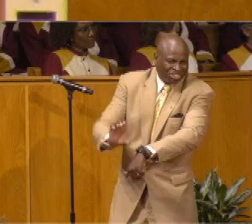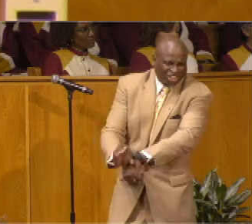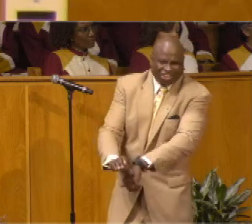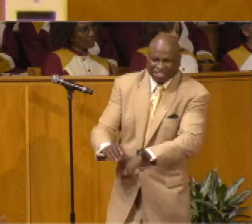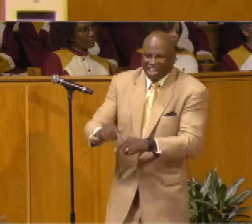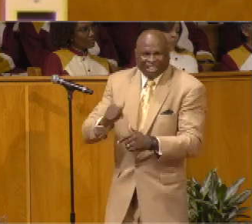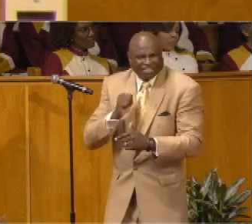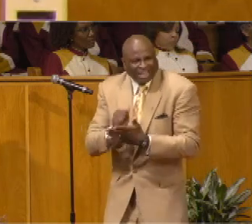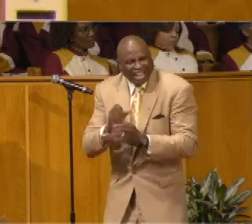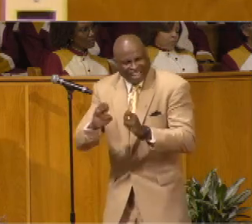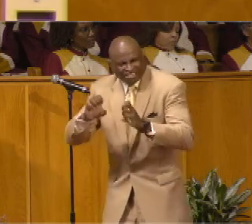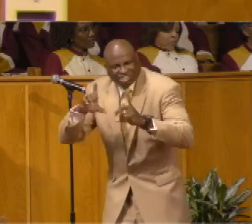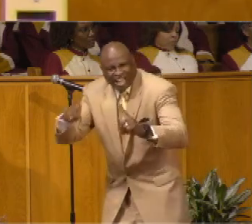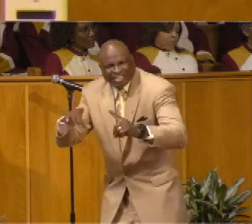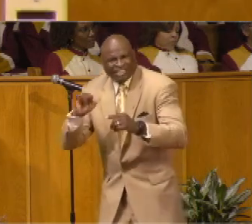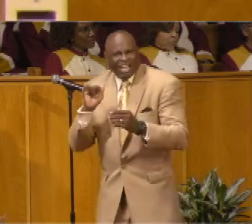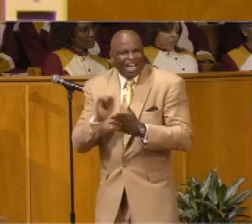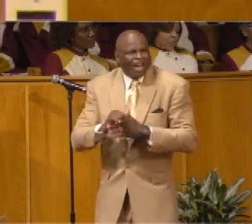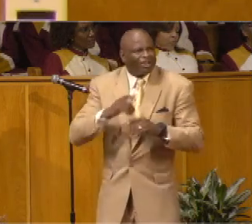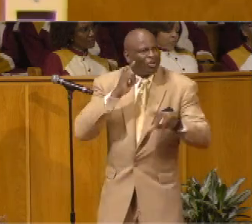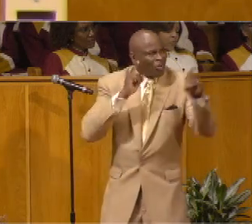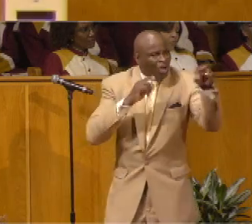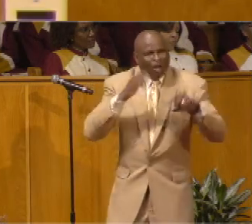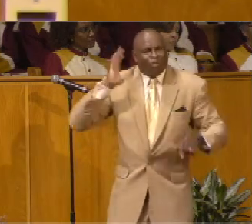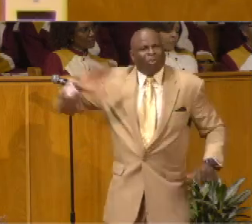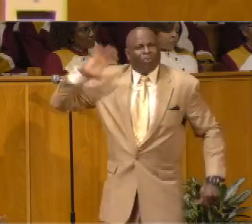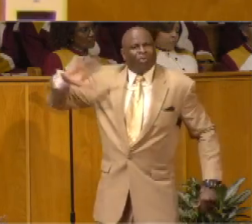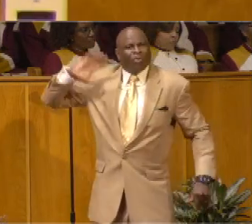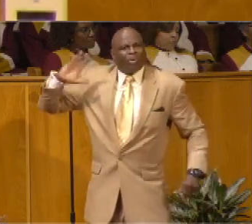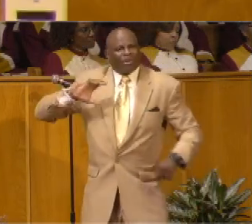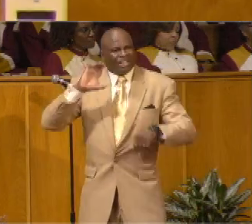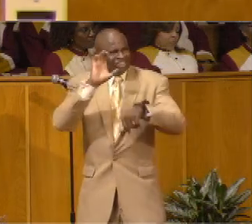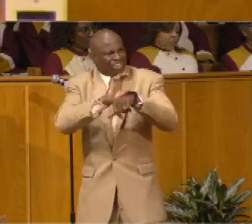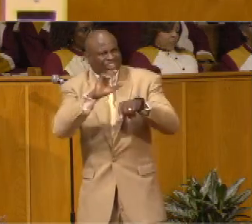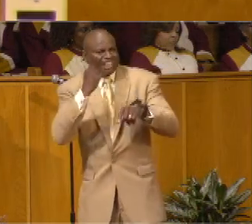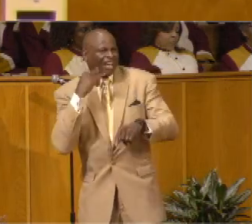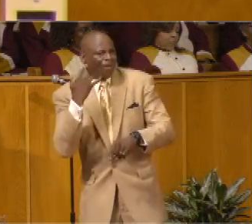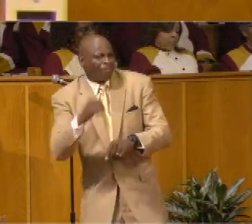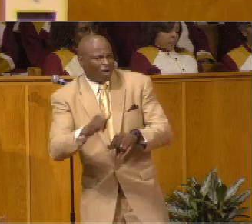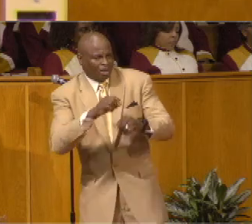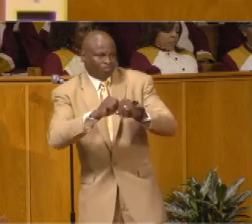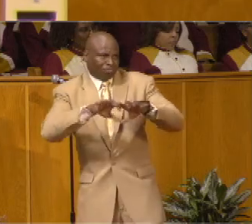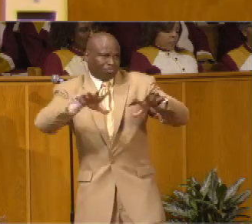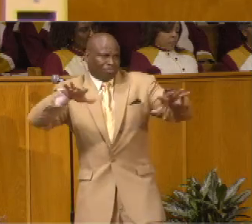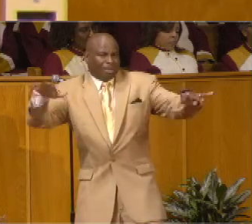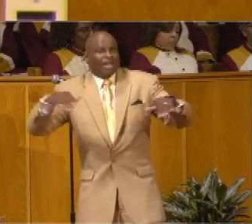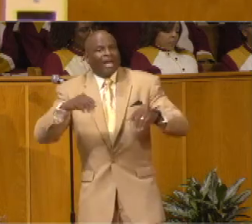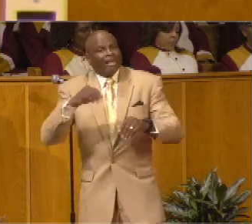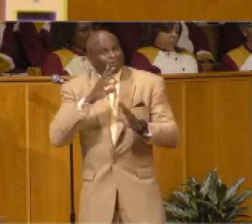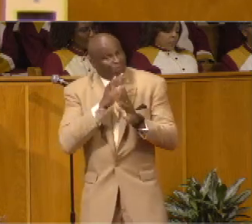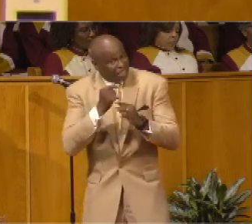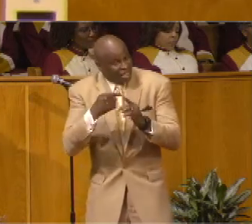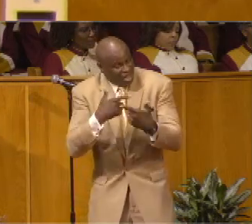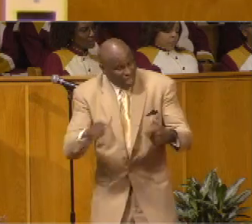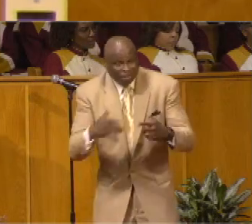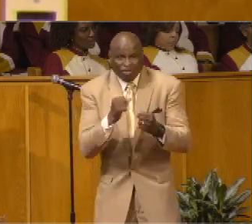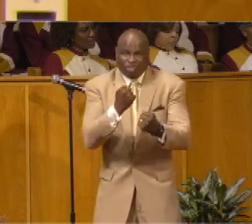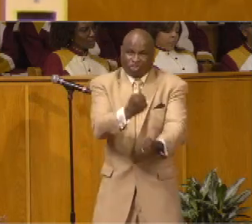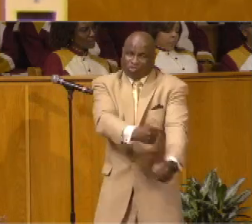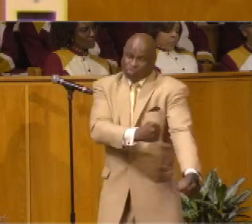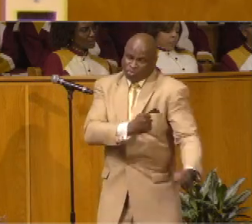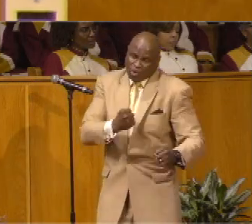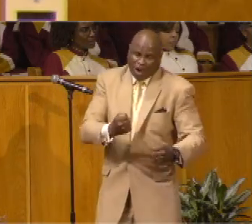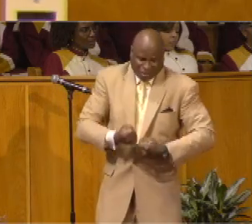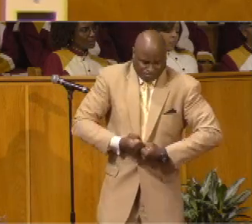ladder who know about Azusa and the Church of God in Christ. Speaking in tongues is a valid expression of the presence